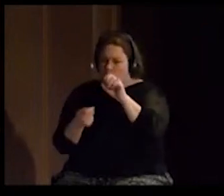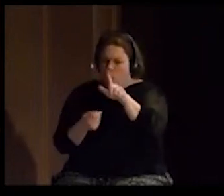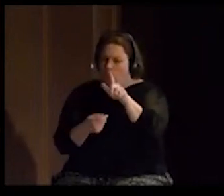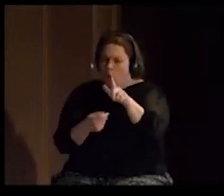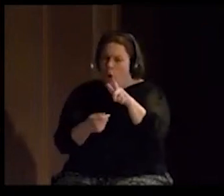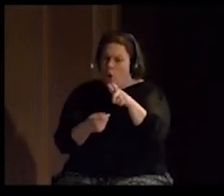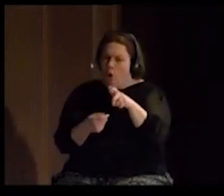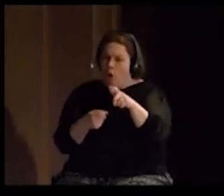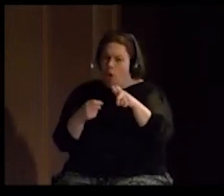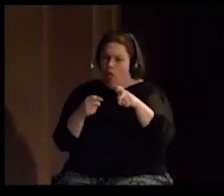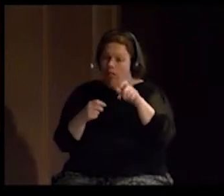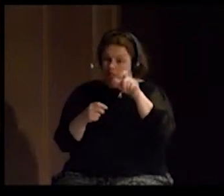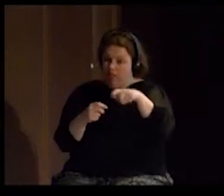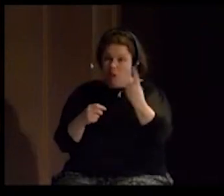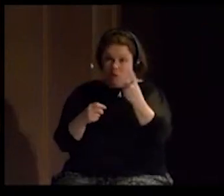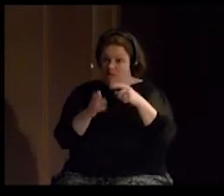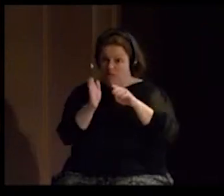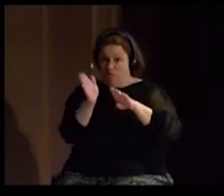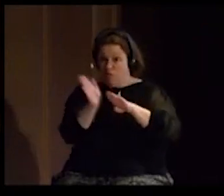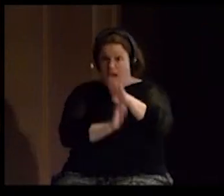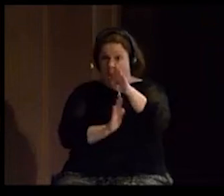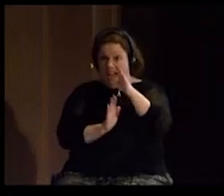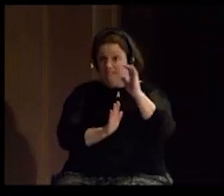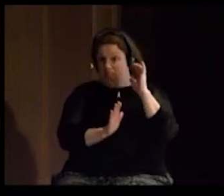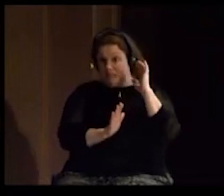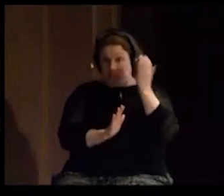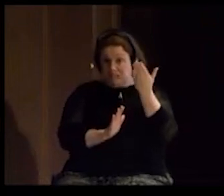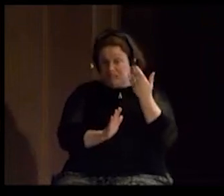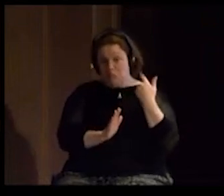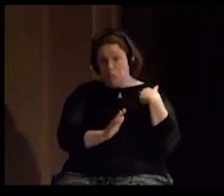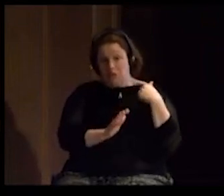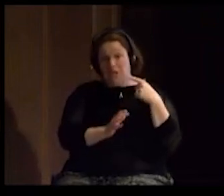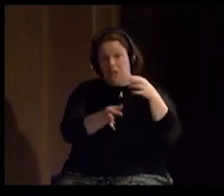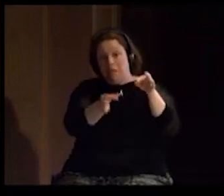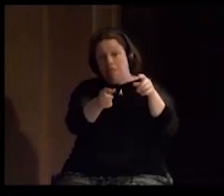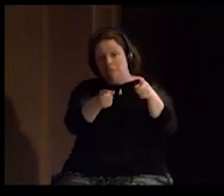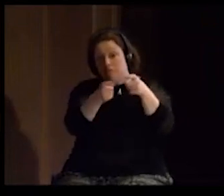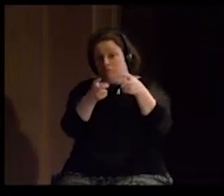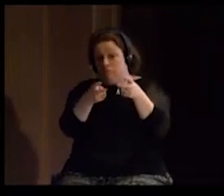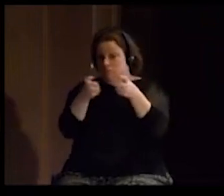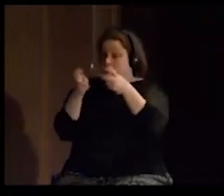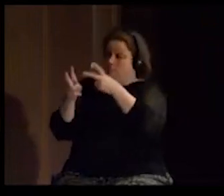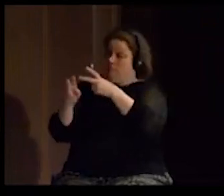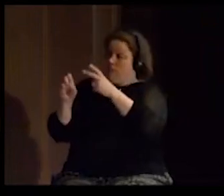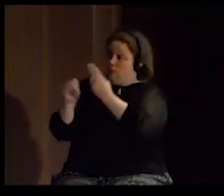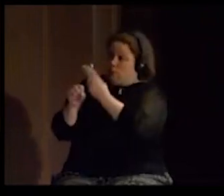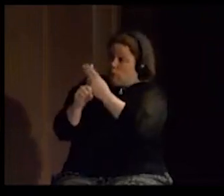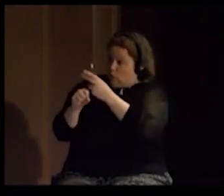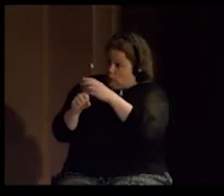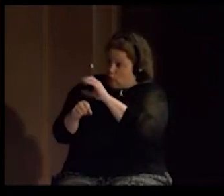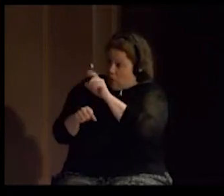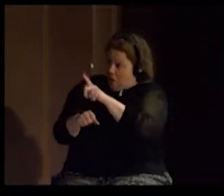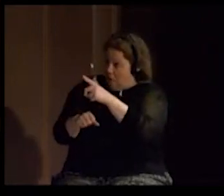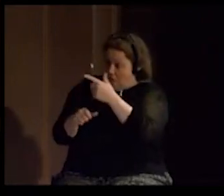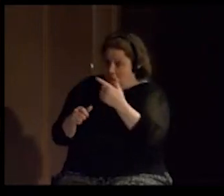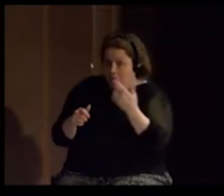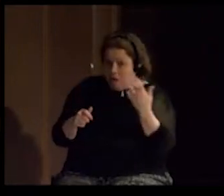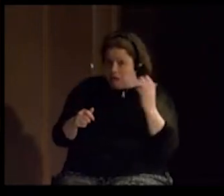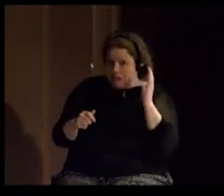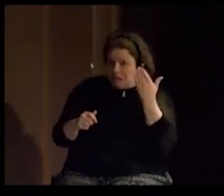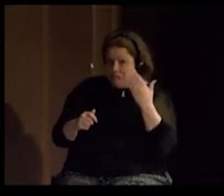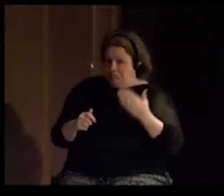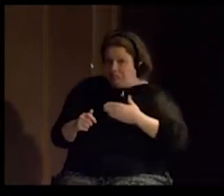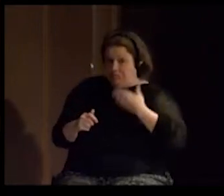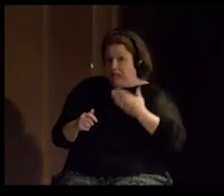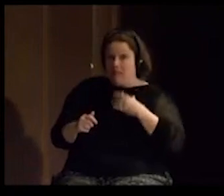That one seems to be thriving, and we take it into the lab, and even under very hot conditions, its polyps are out, it's very happy. So you could say,